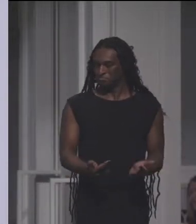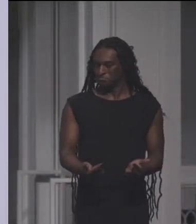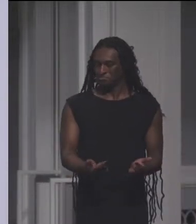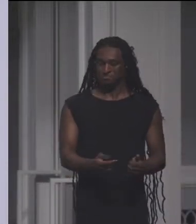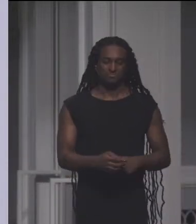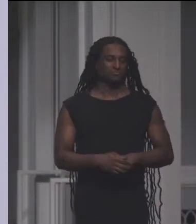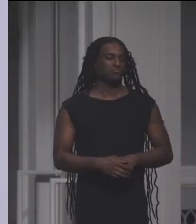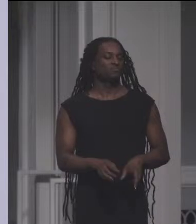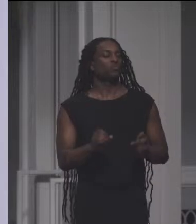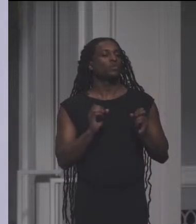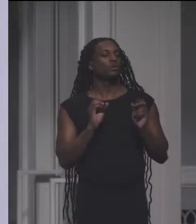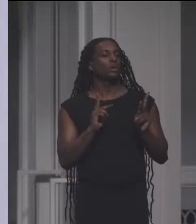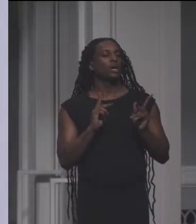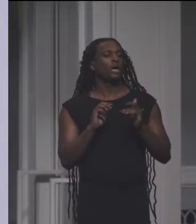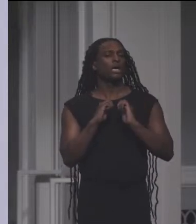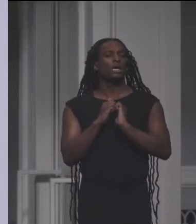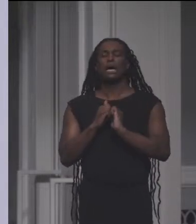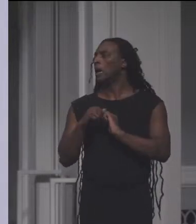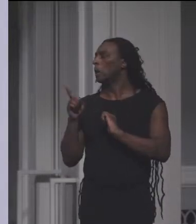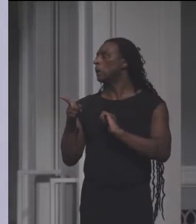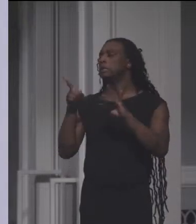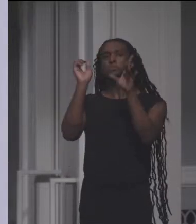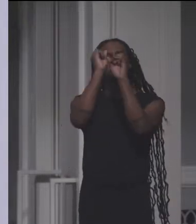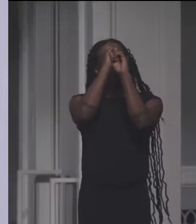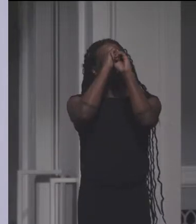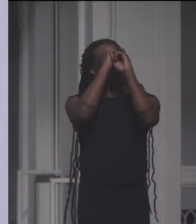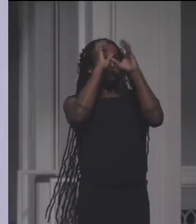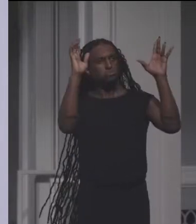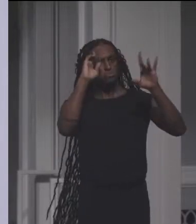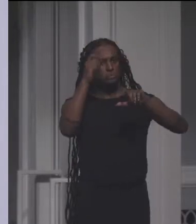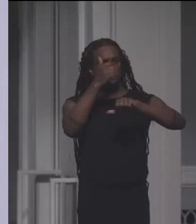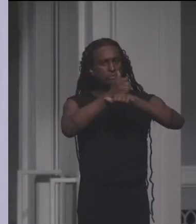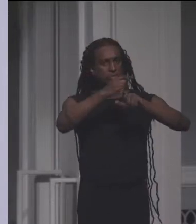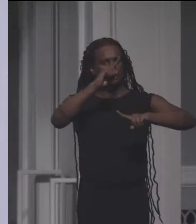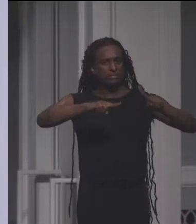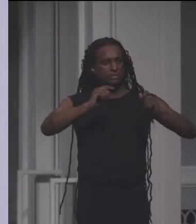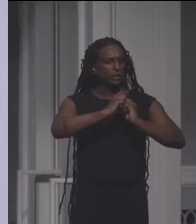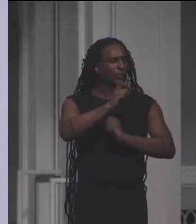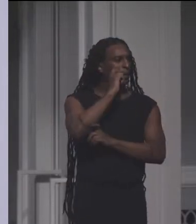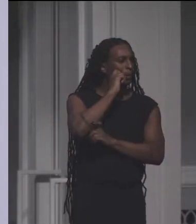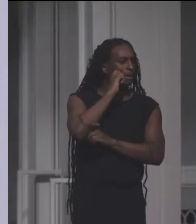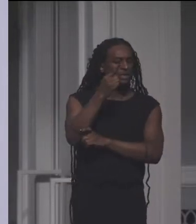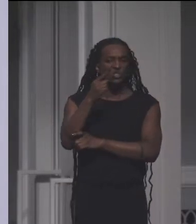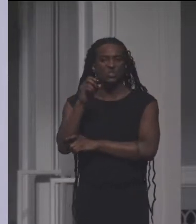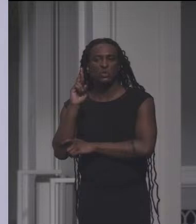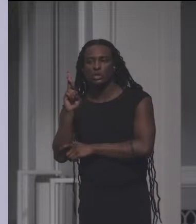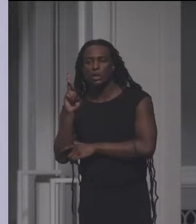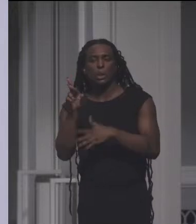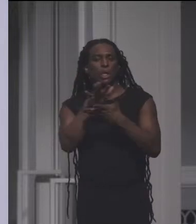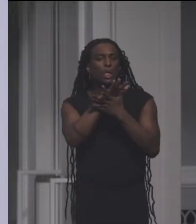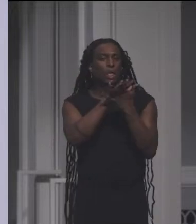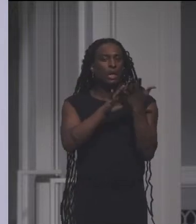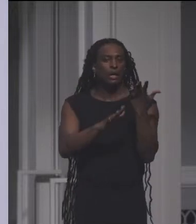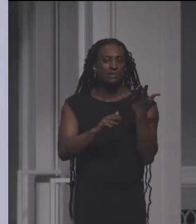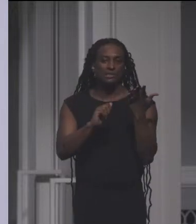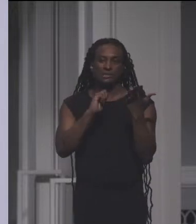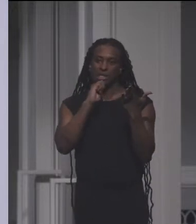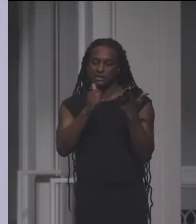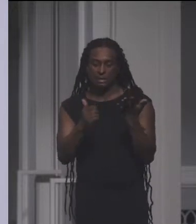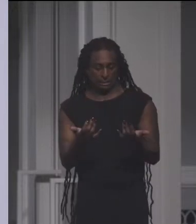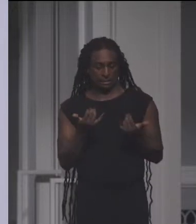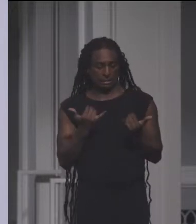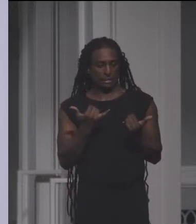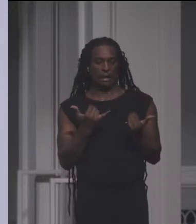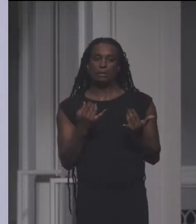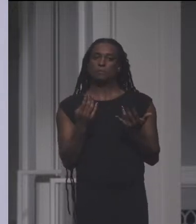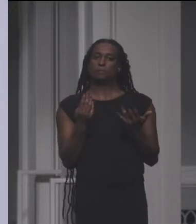Okay. How do you conceptualize differences in race, gender, and ability outside of the relatively more modern language we have